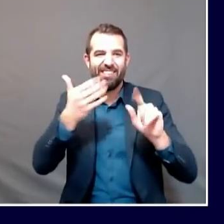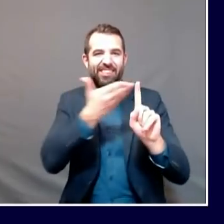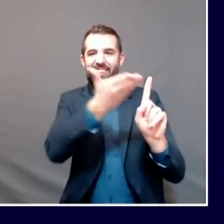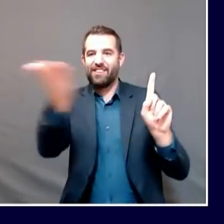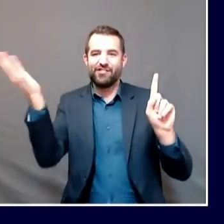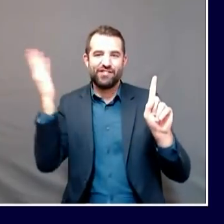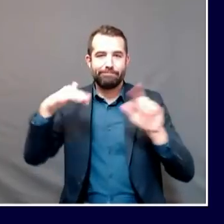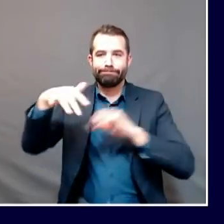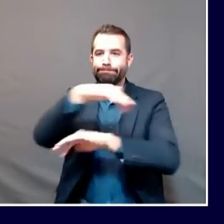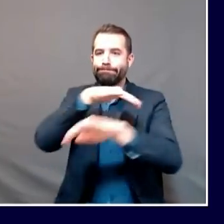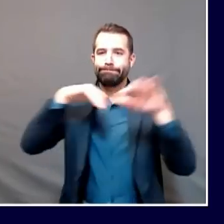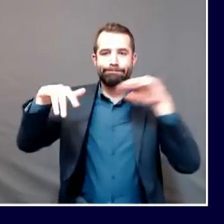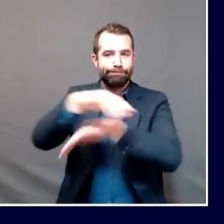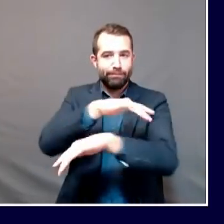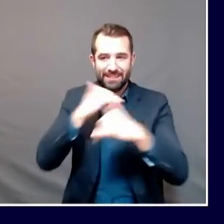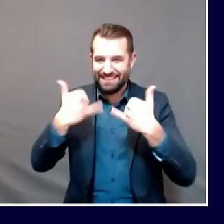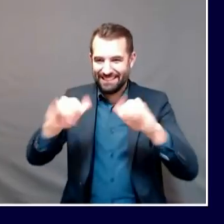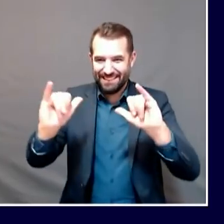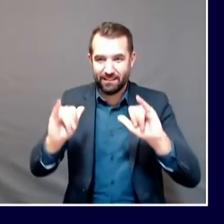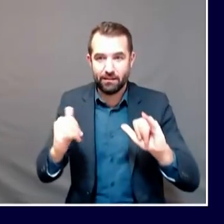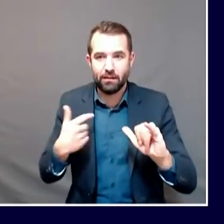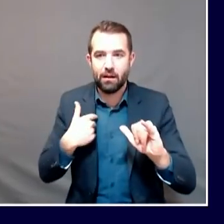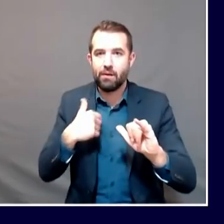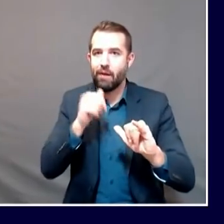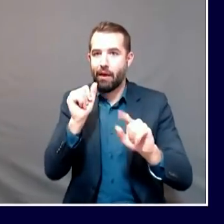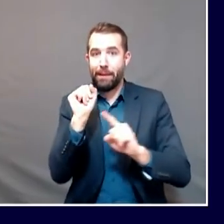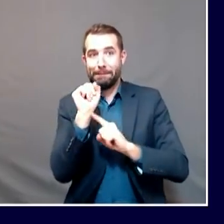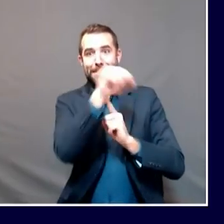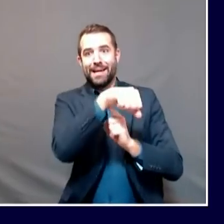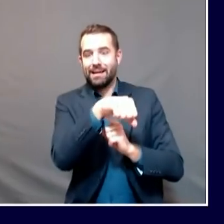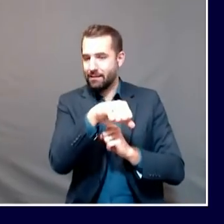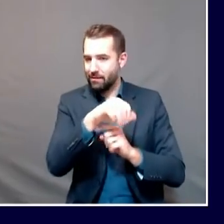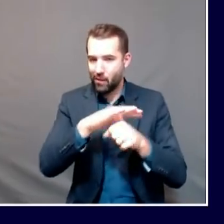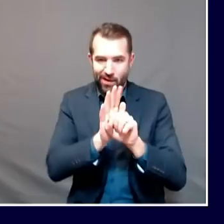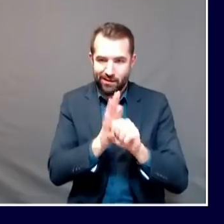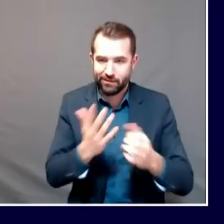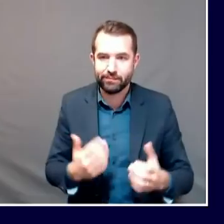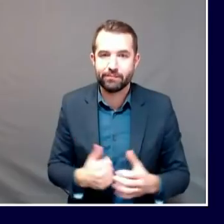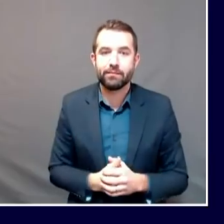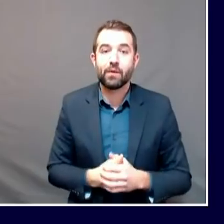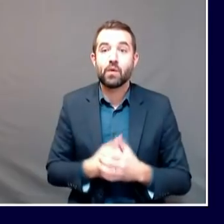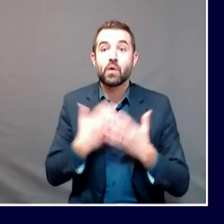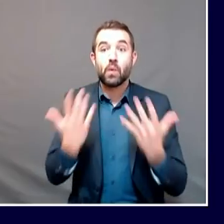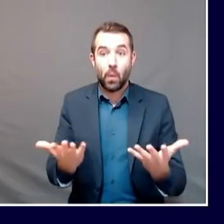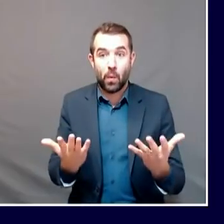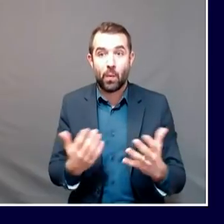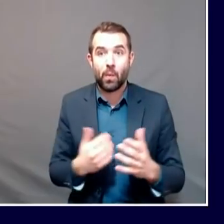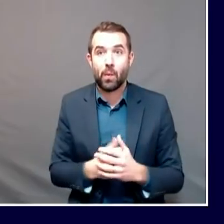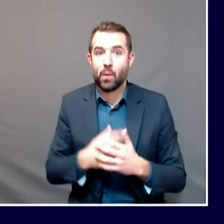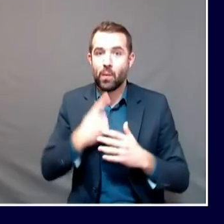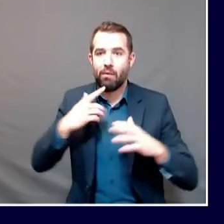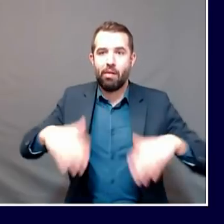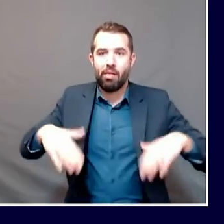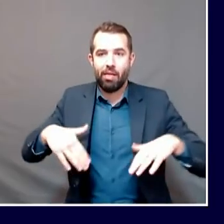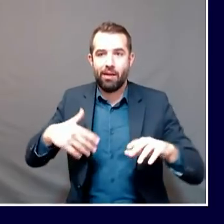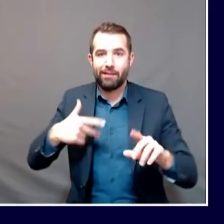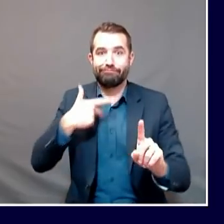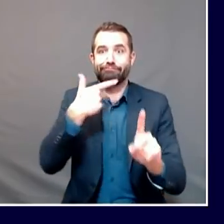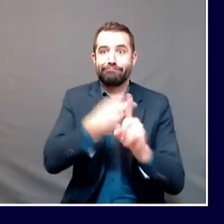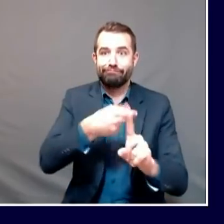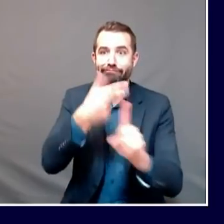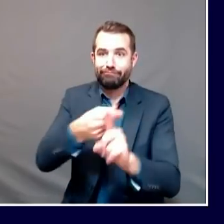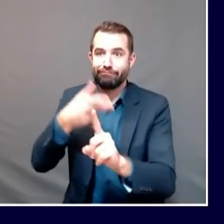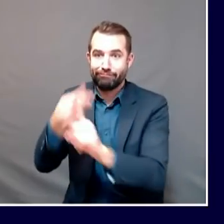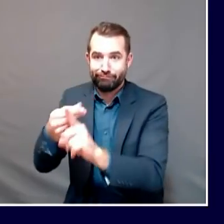is still among us. And for example, folks who may not be able to get vaccinated or who have not yet been vaccinated may still be at